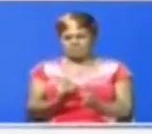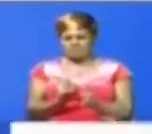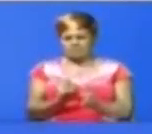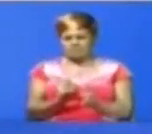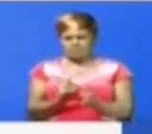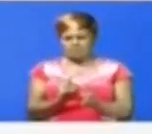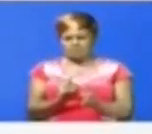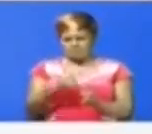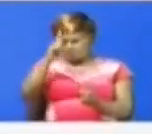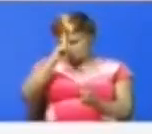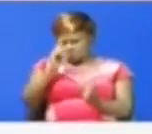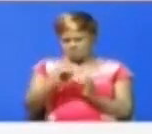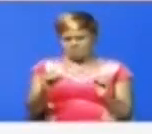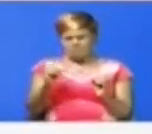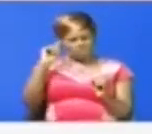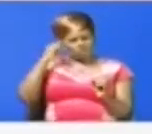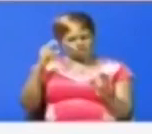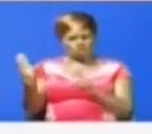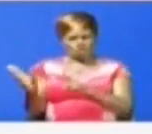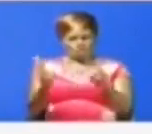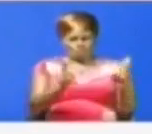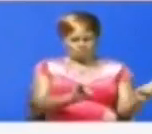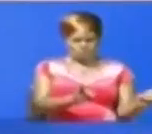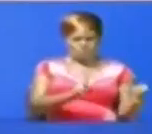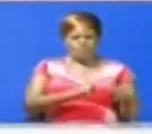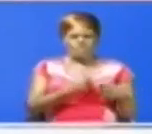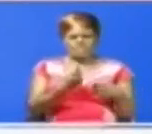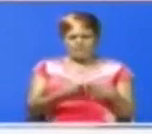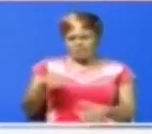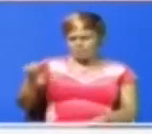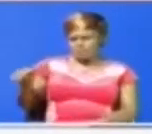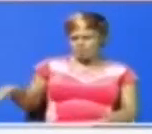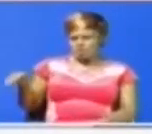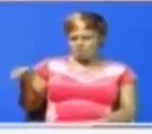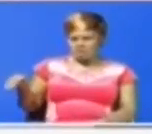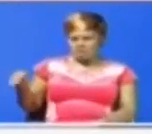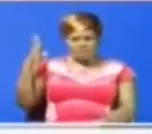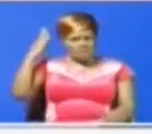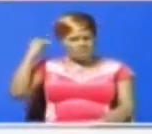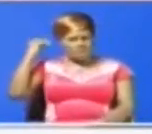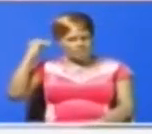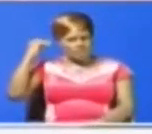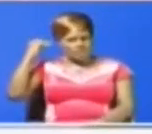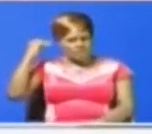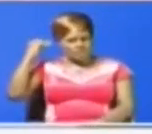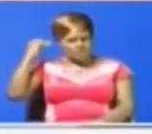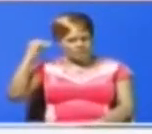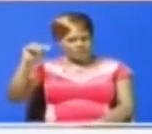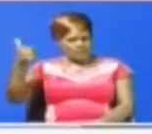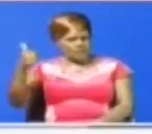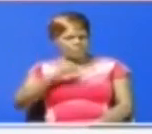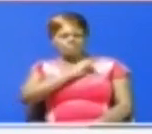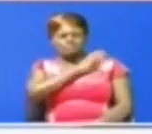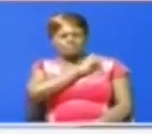took a take it serious. We thought it's just normal. Then, as we pia sikumi na mwepia, we had to ask another noise tena.